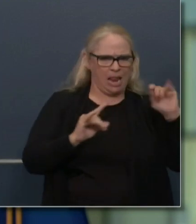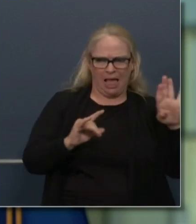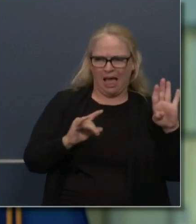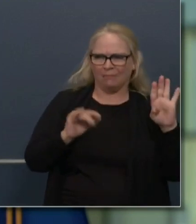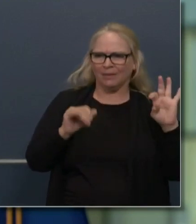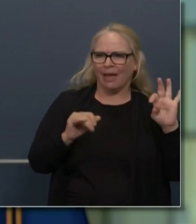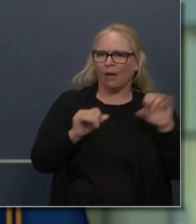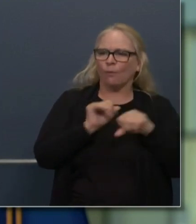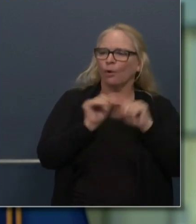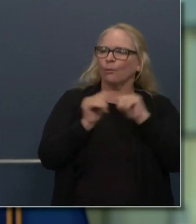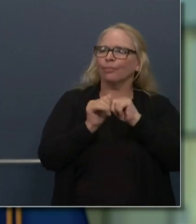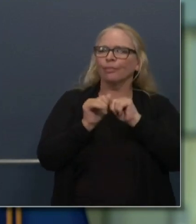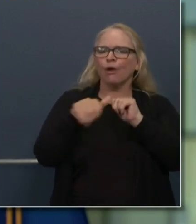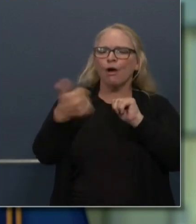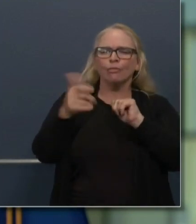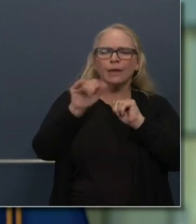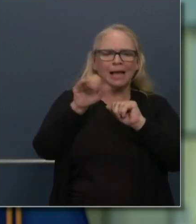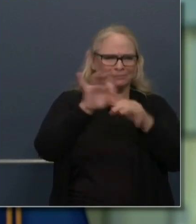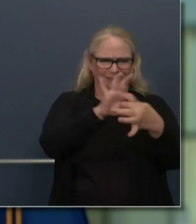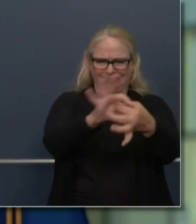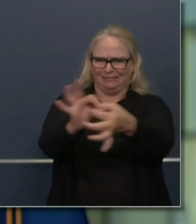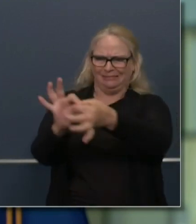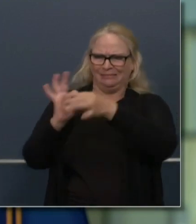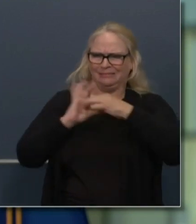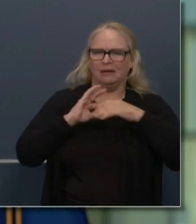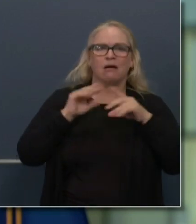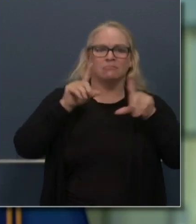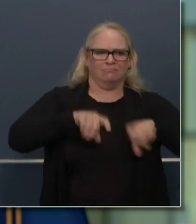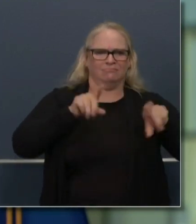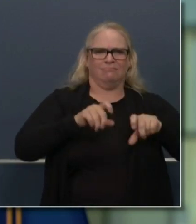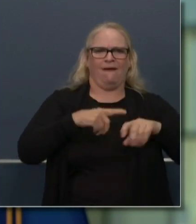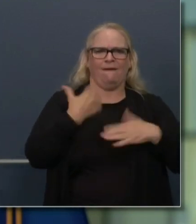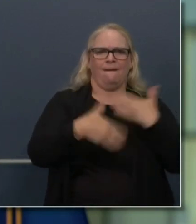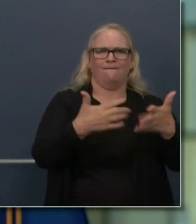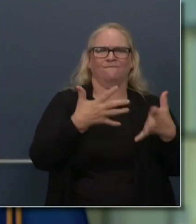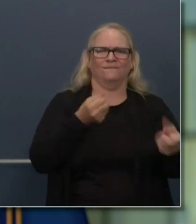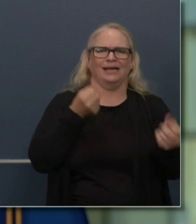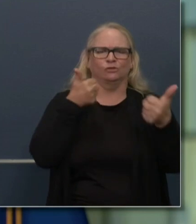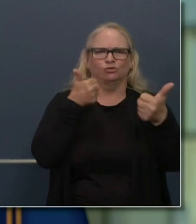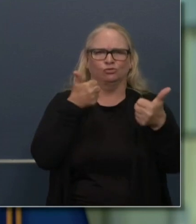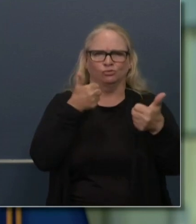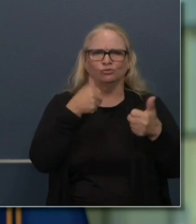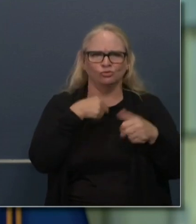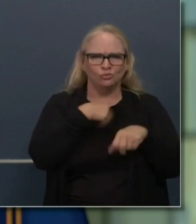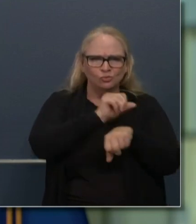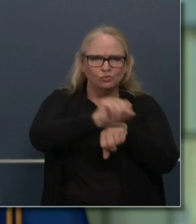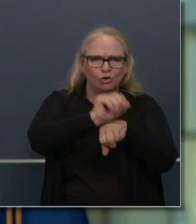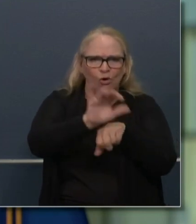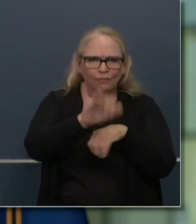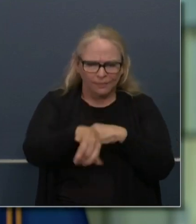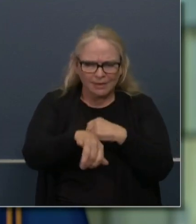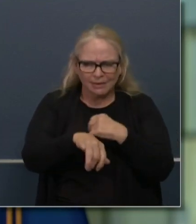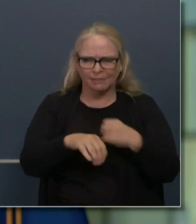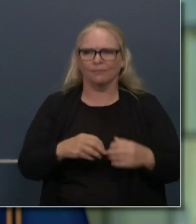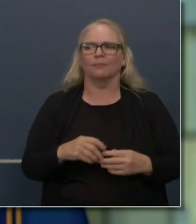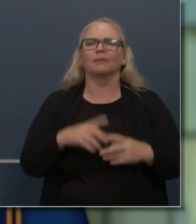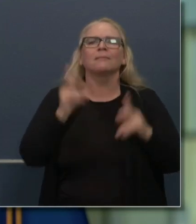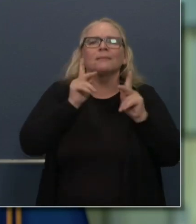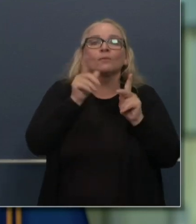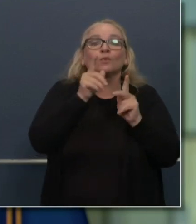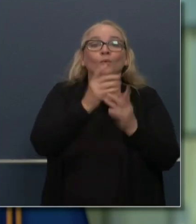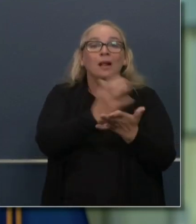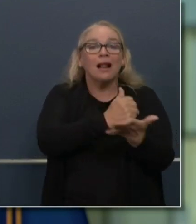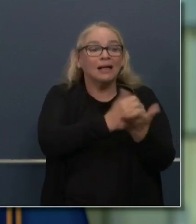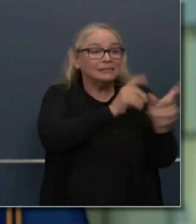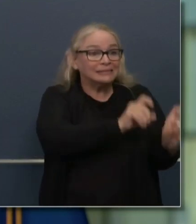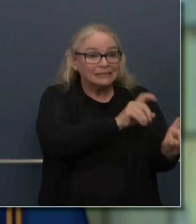can be processed more quickly. So in some ways, it's matchmaking between where the tests are being collected and where the tests could be processed to